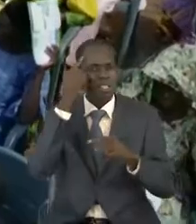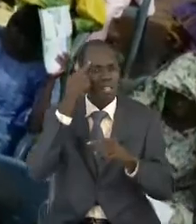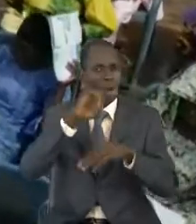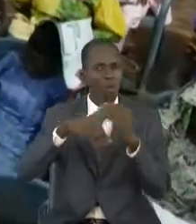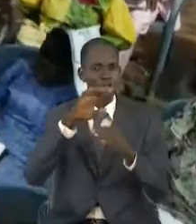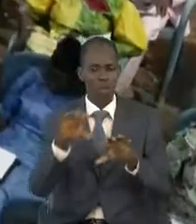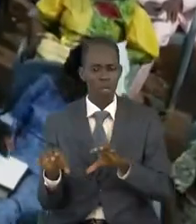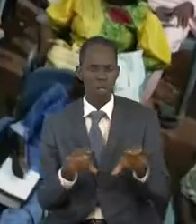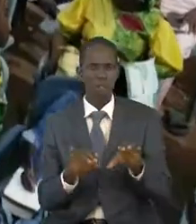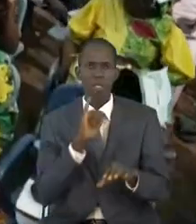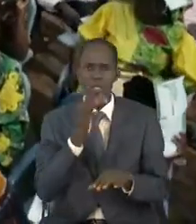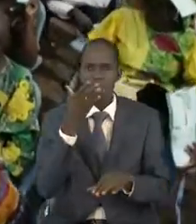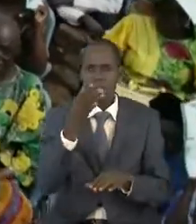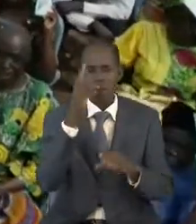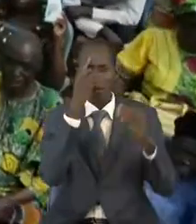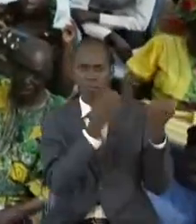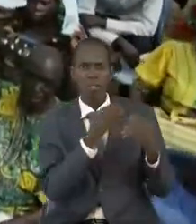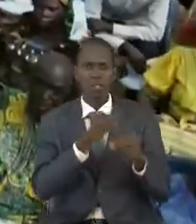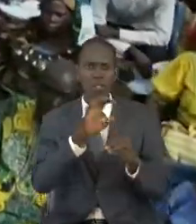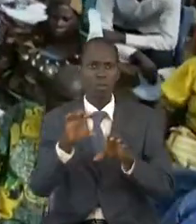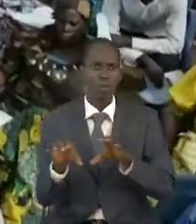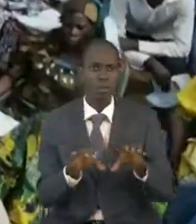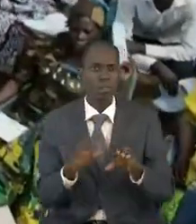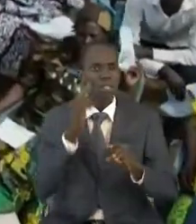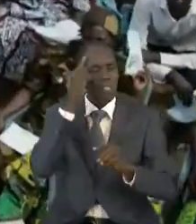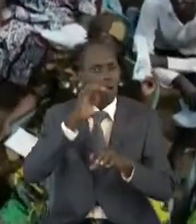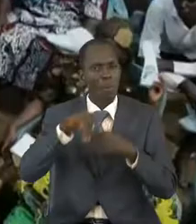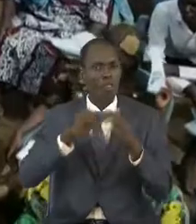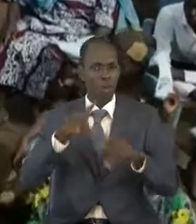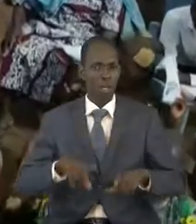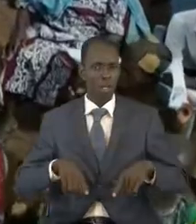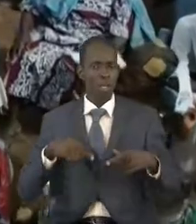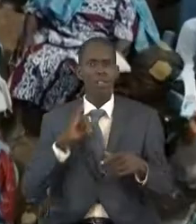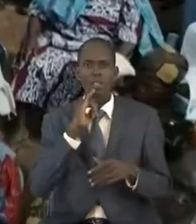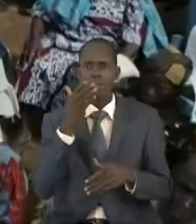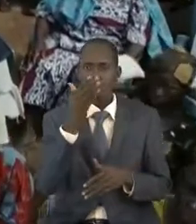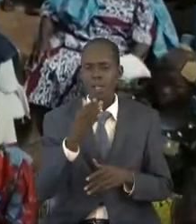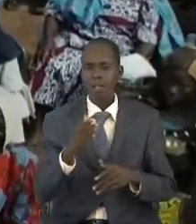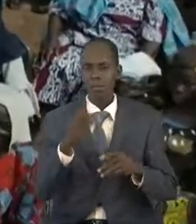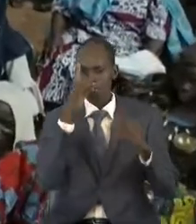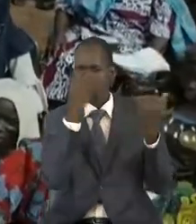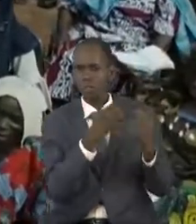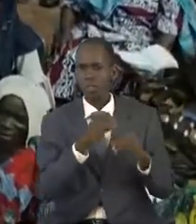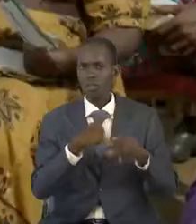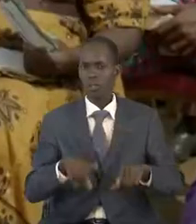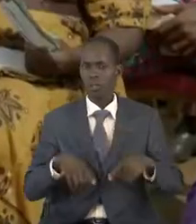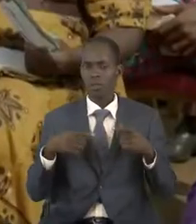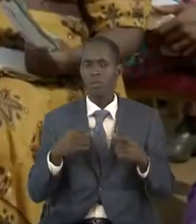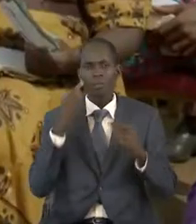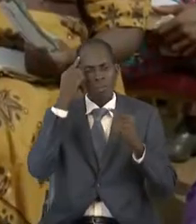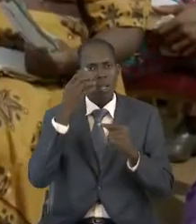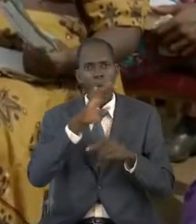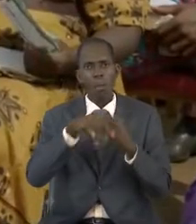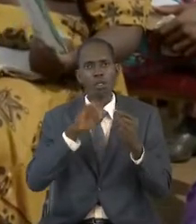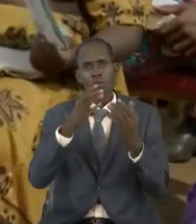faith in your action? Think about your lifestyle. Is there faith in your lifestyle? Think about your proposals and all